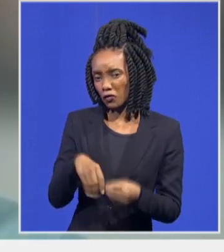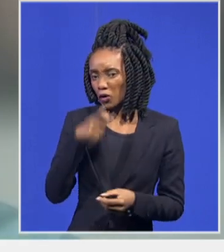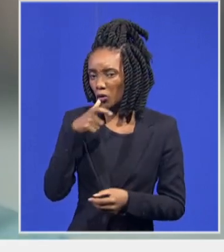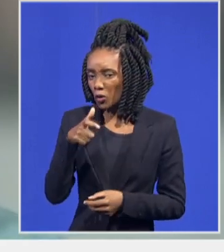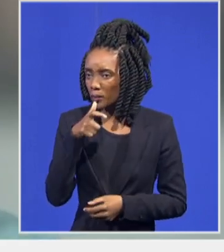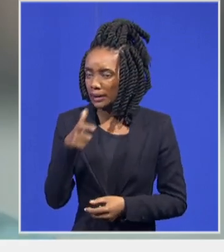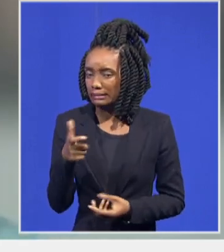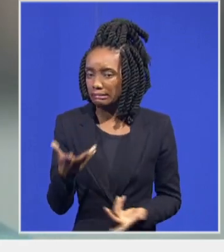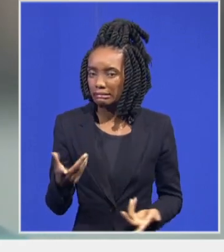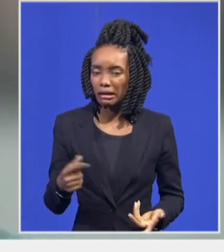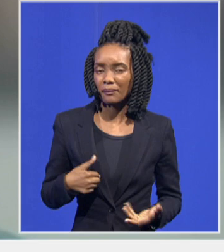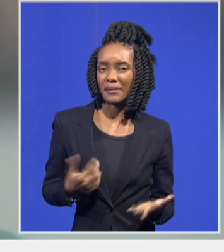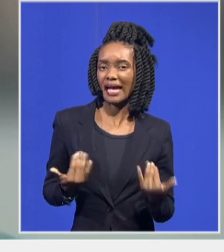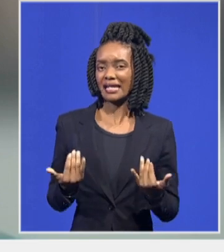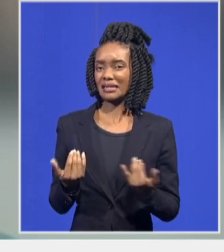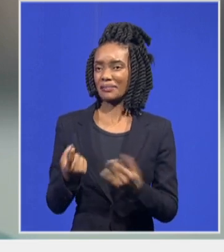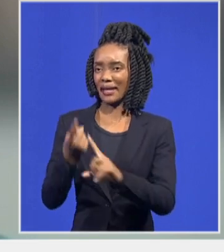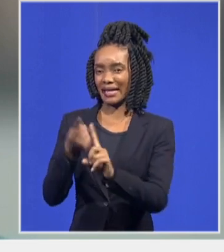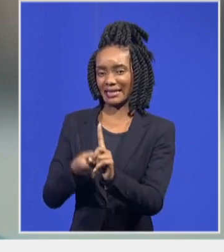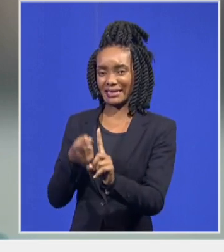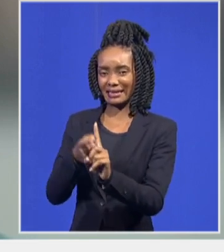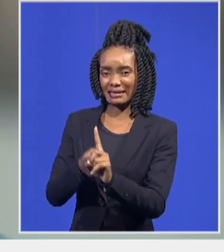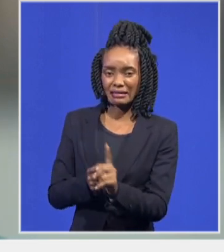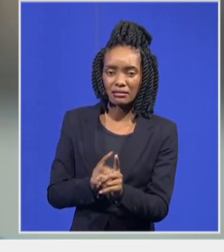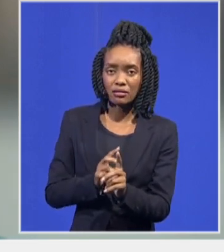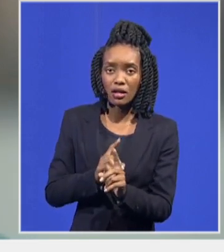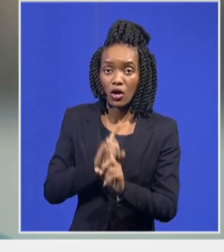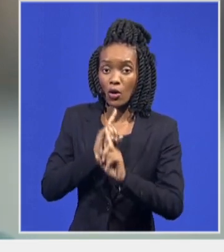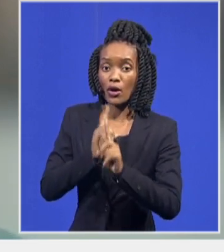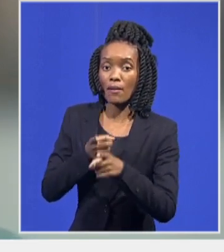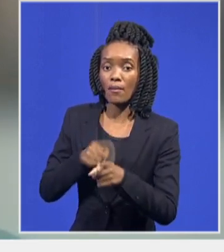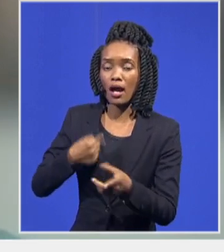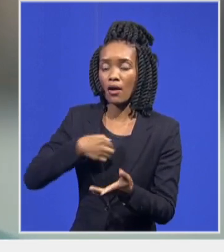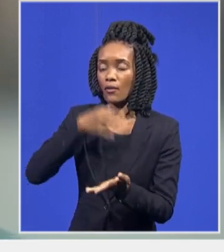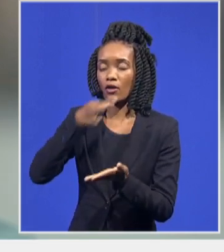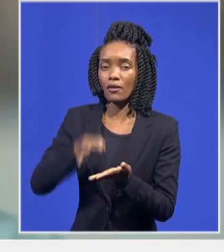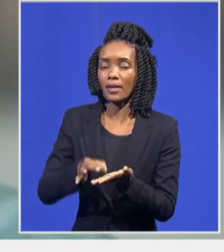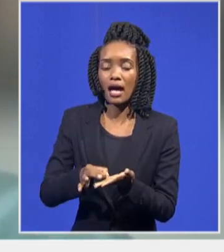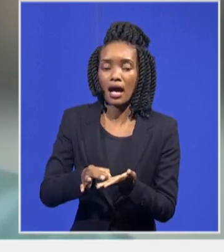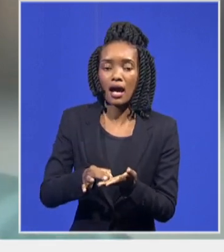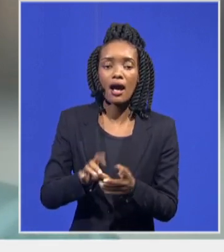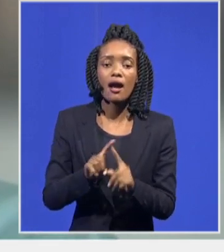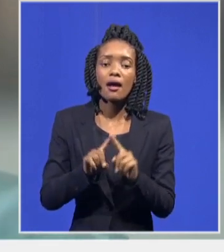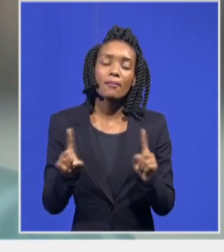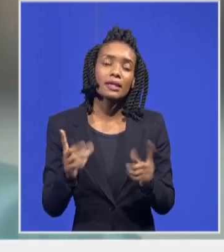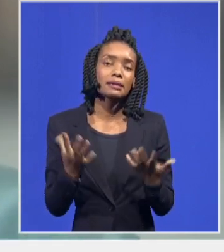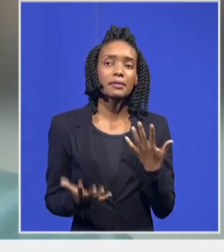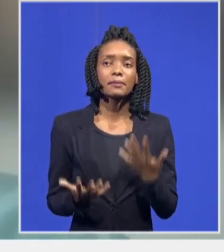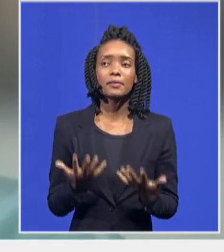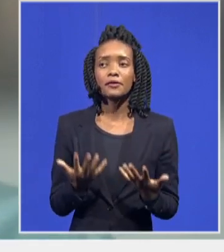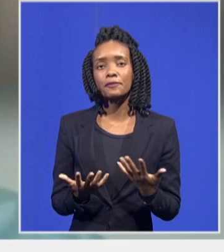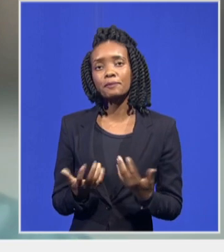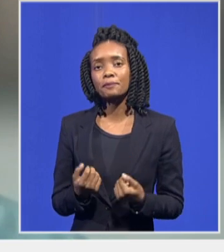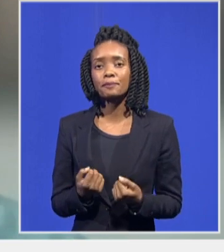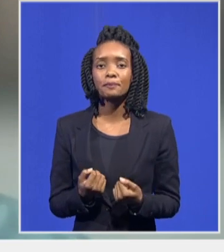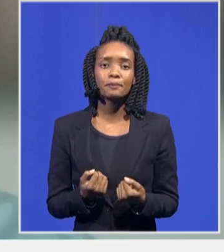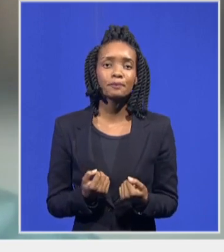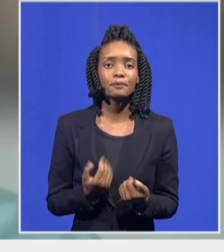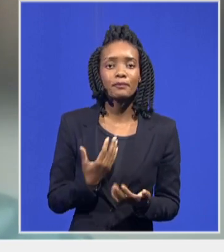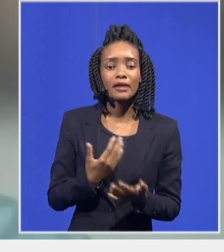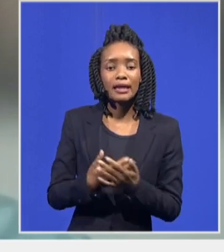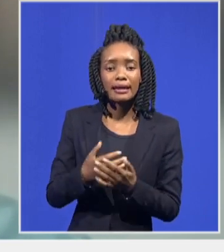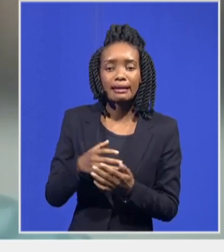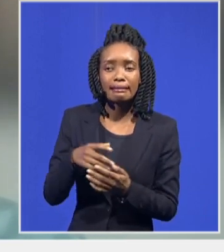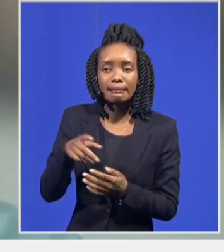don't expect him to reply to what we're recommending, but, maybe just if we could hear